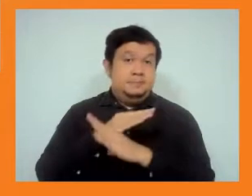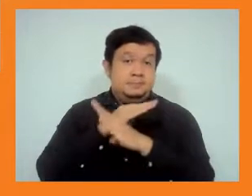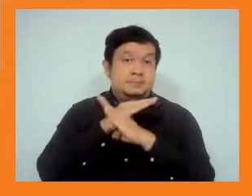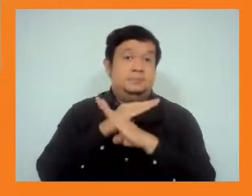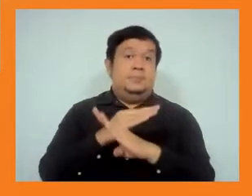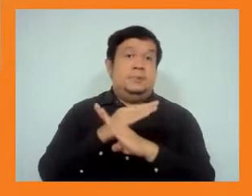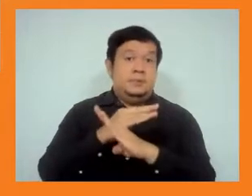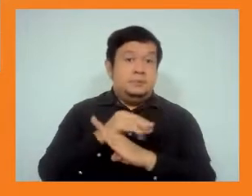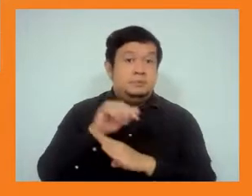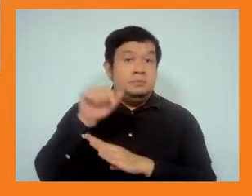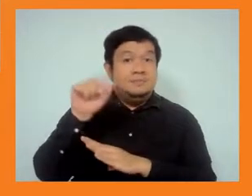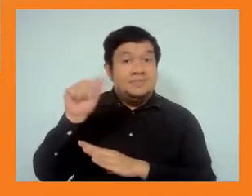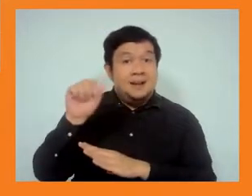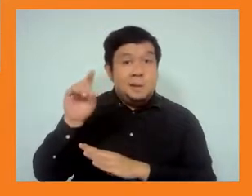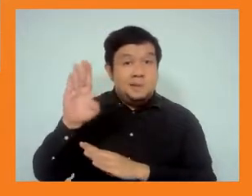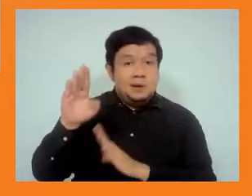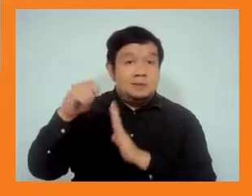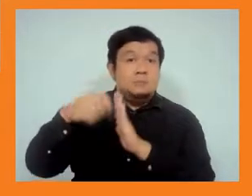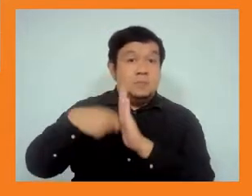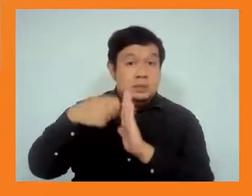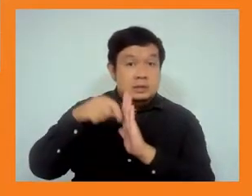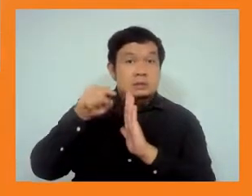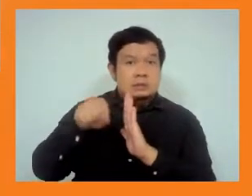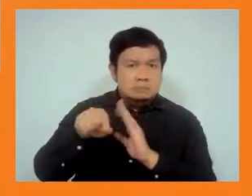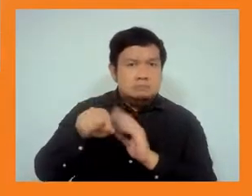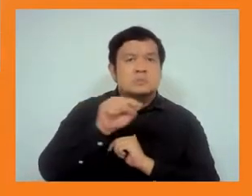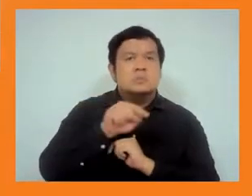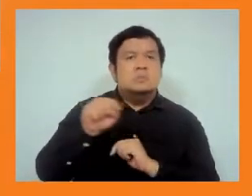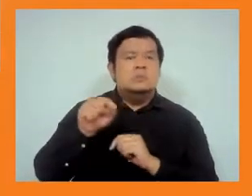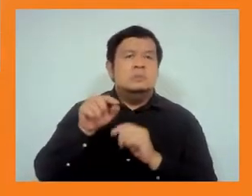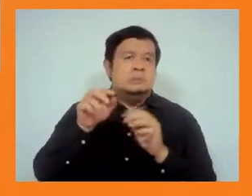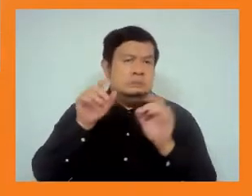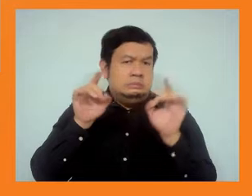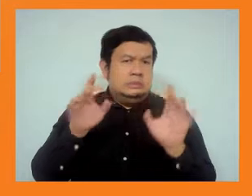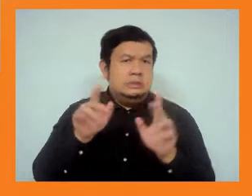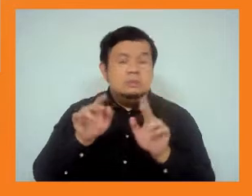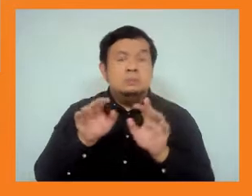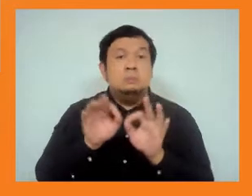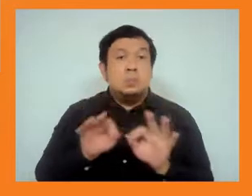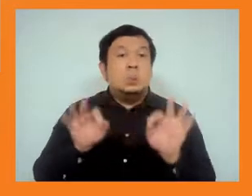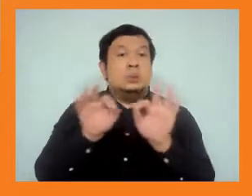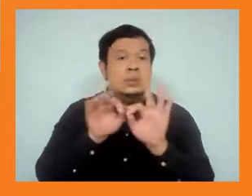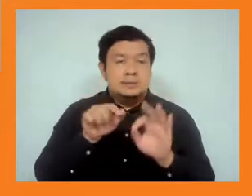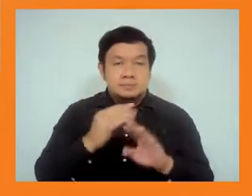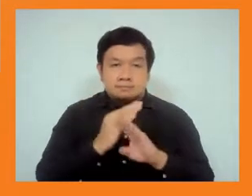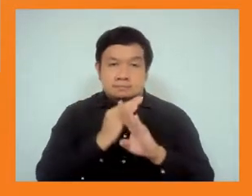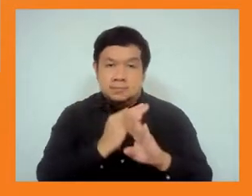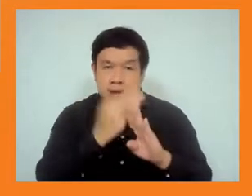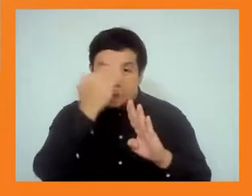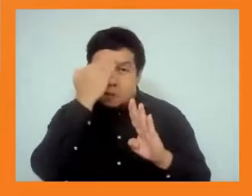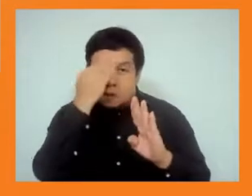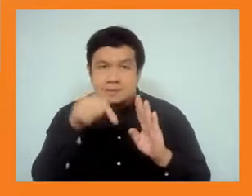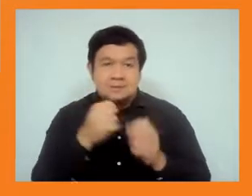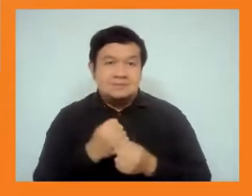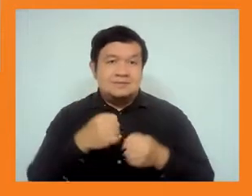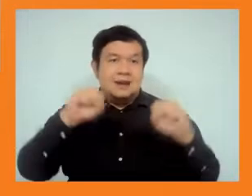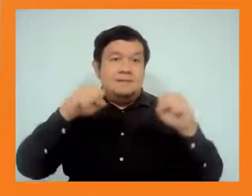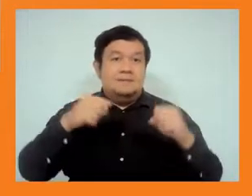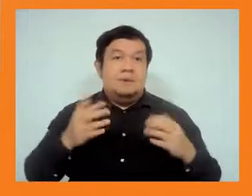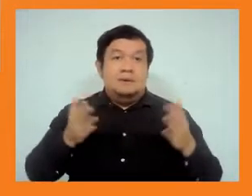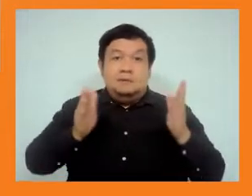under the national laws. And if there was any upward harmonization, I think we could have resolved